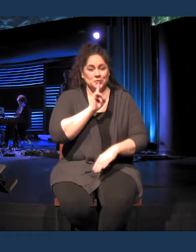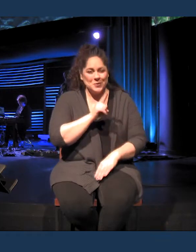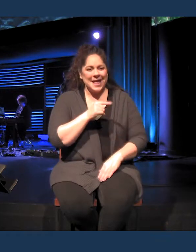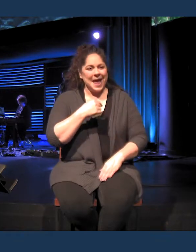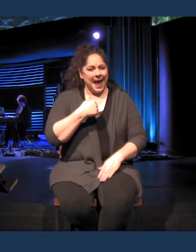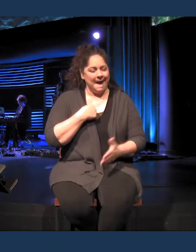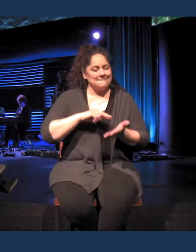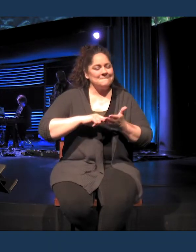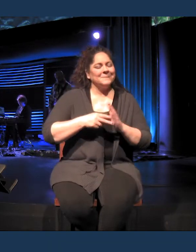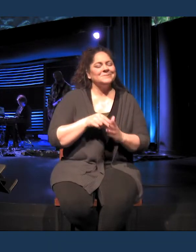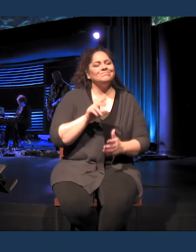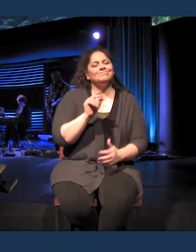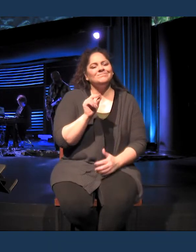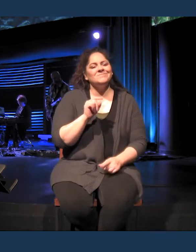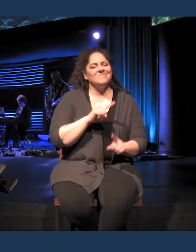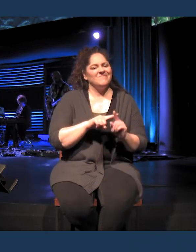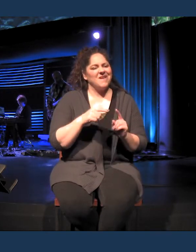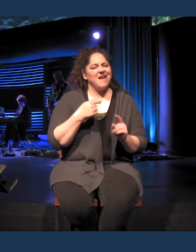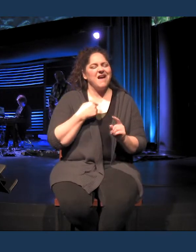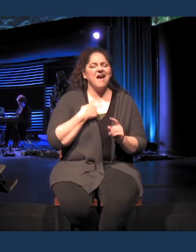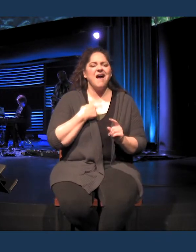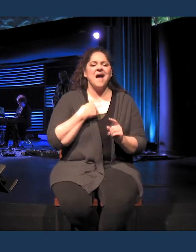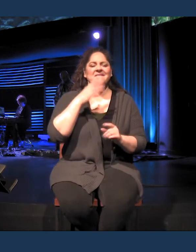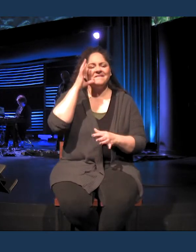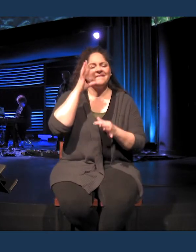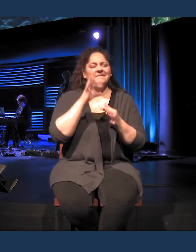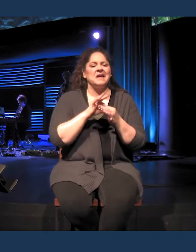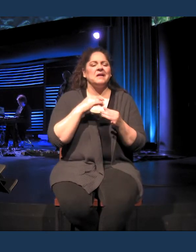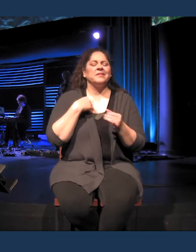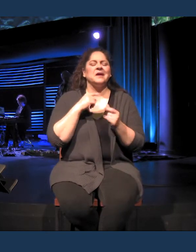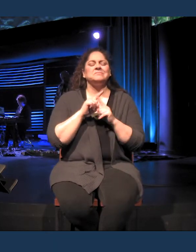I ended up straying from my faith.